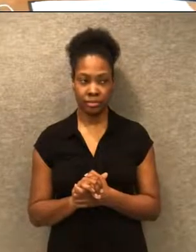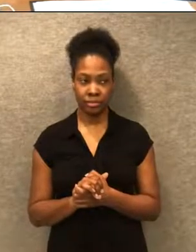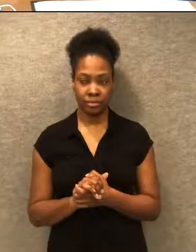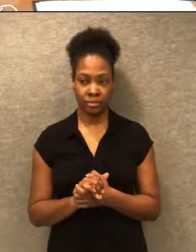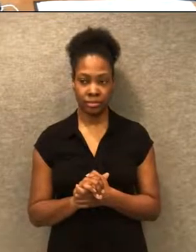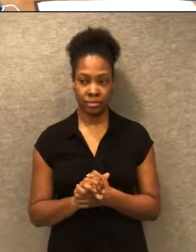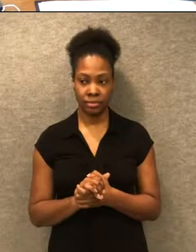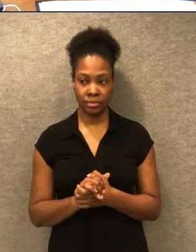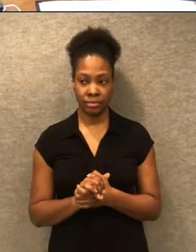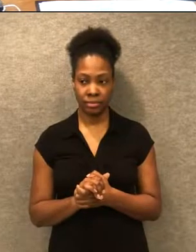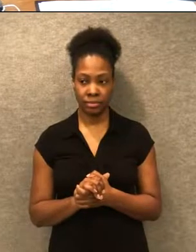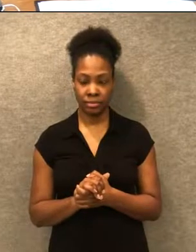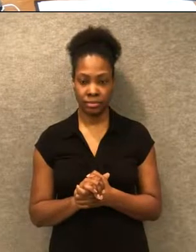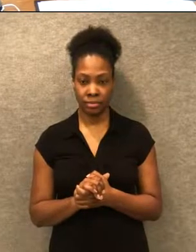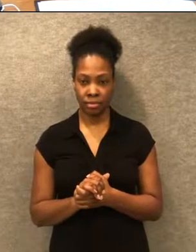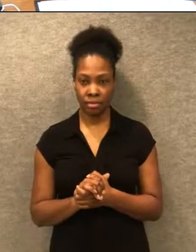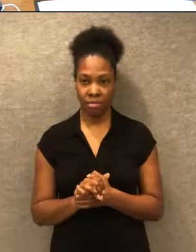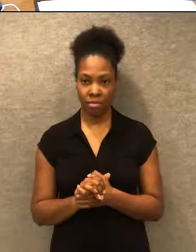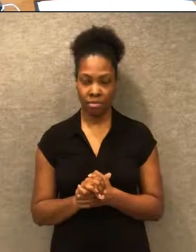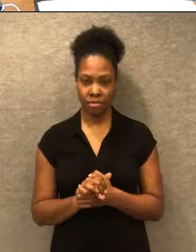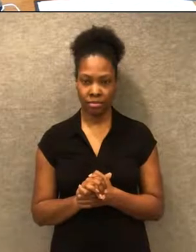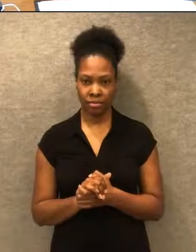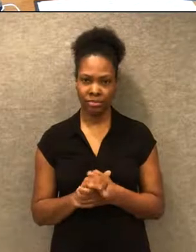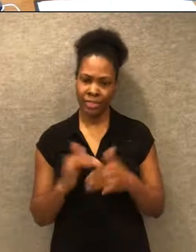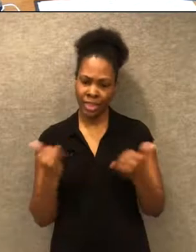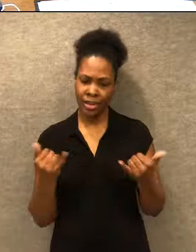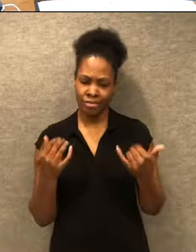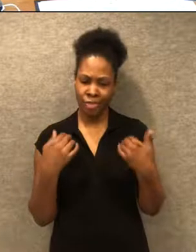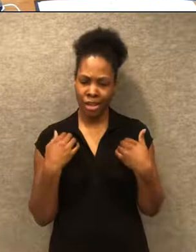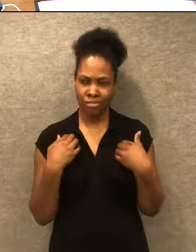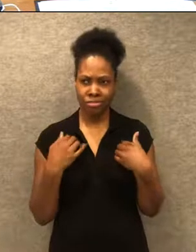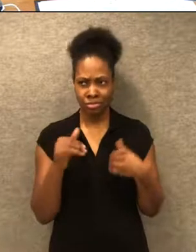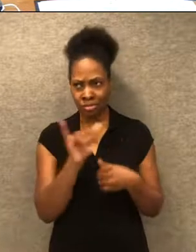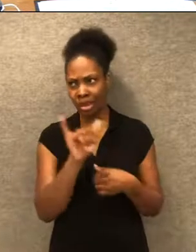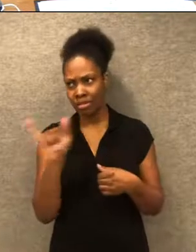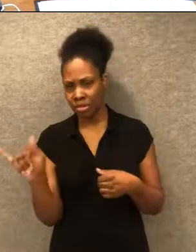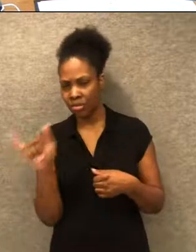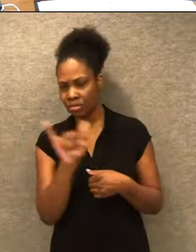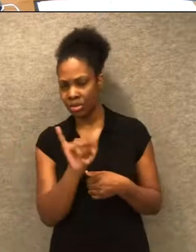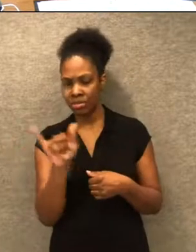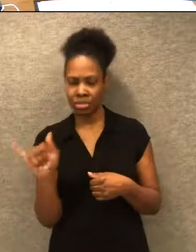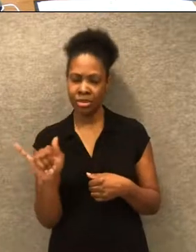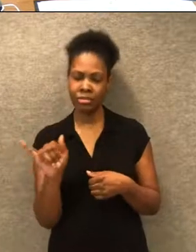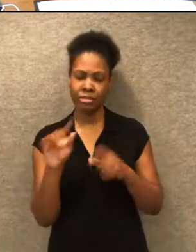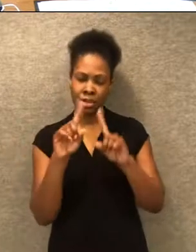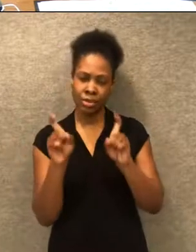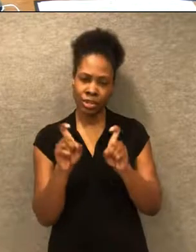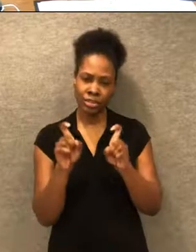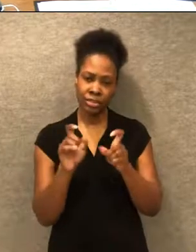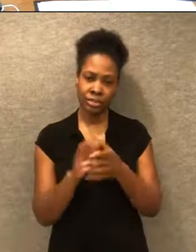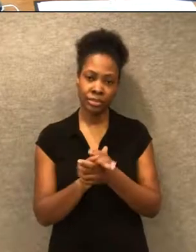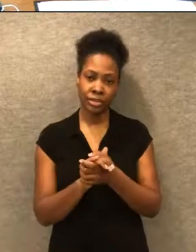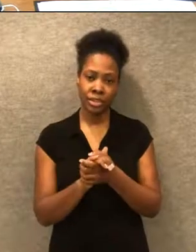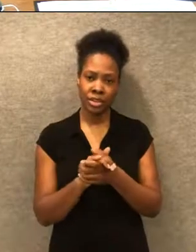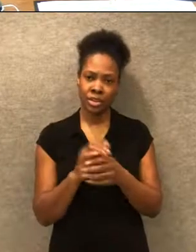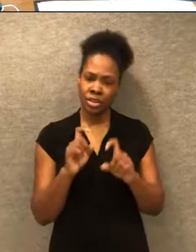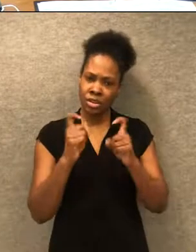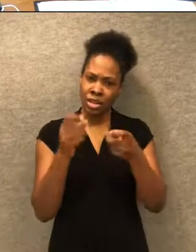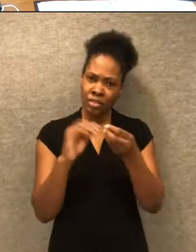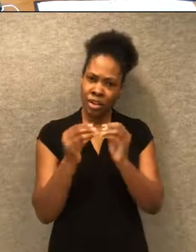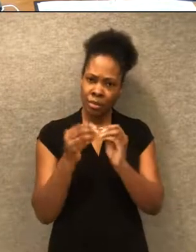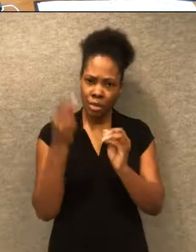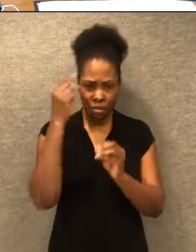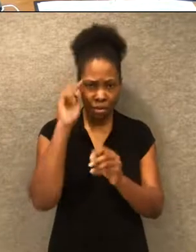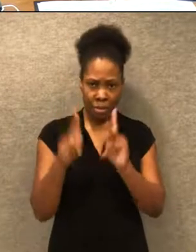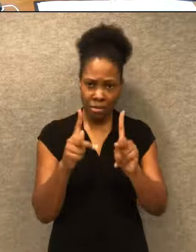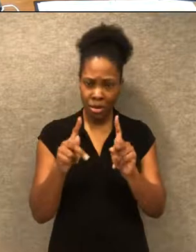Great, so I have a few of the same questions. And this is goes back to last week. You gave out a number for people who couldn't